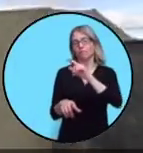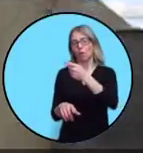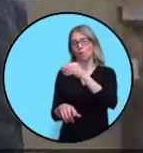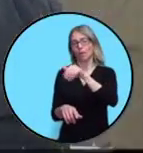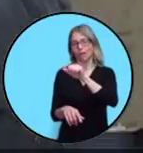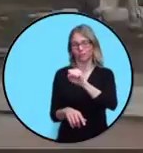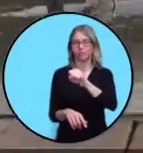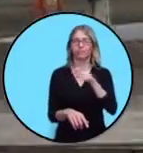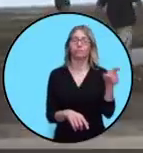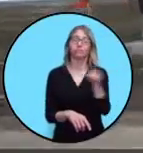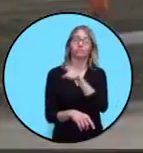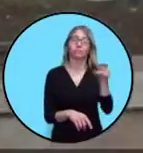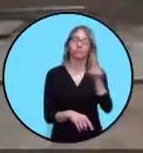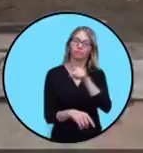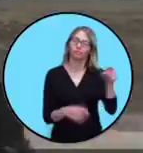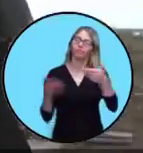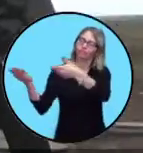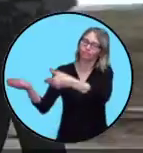Yeah.